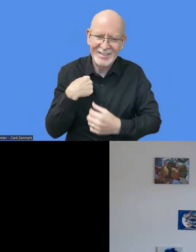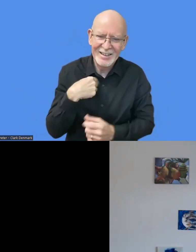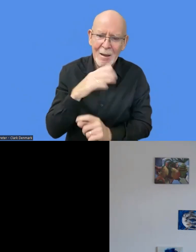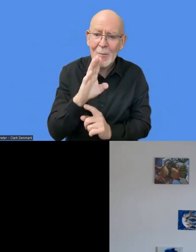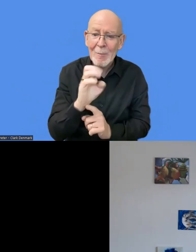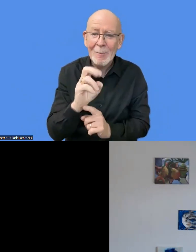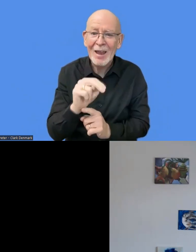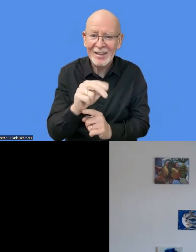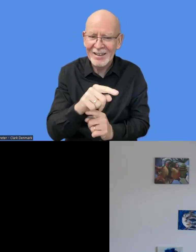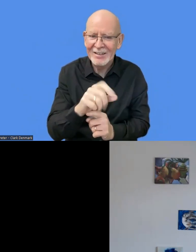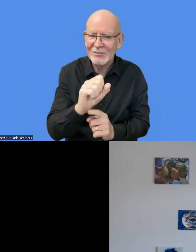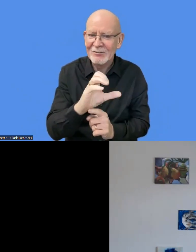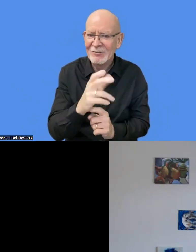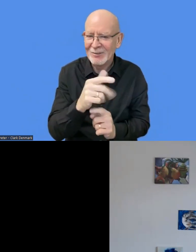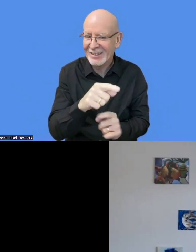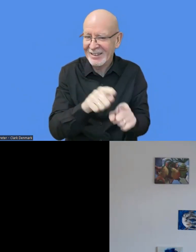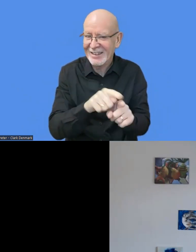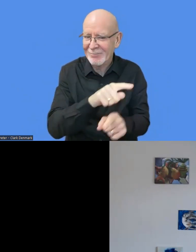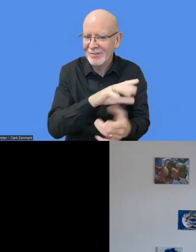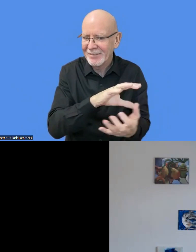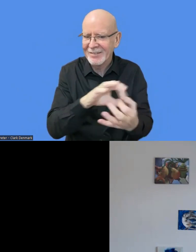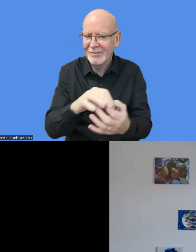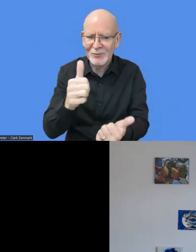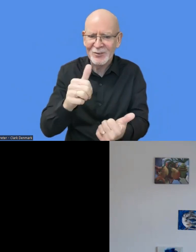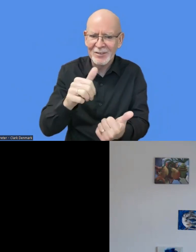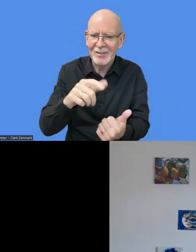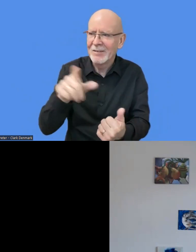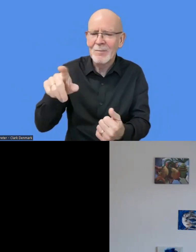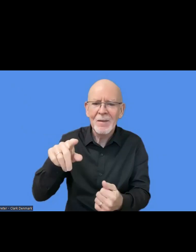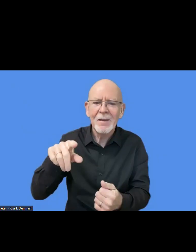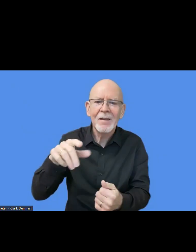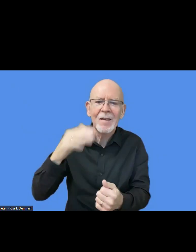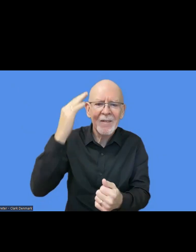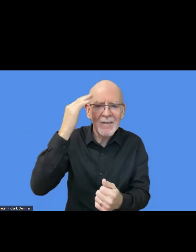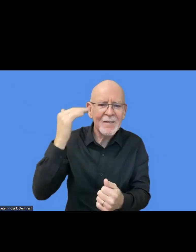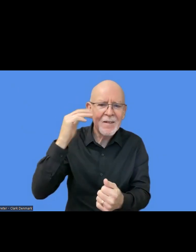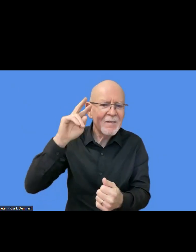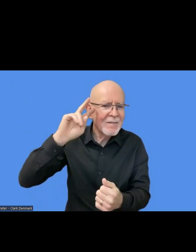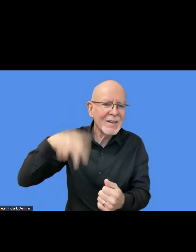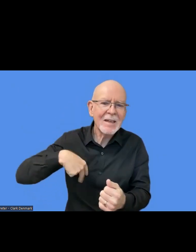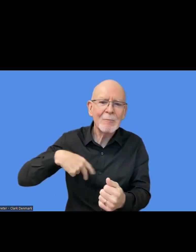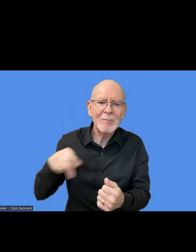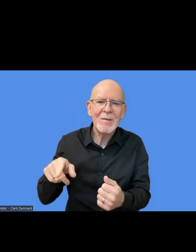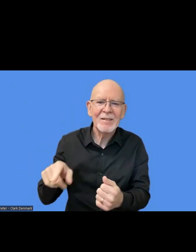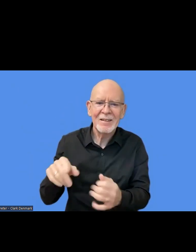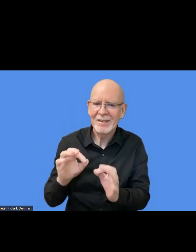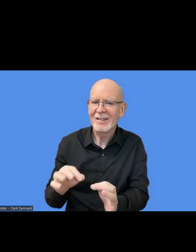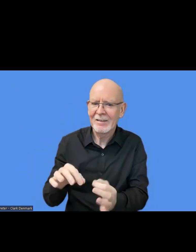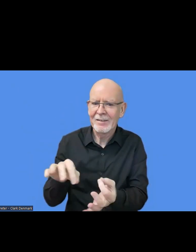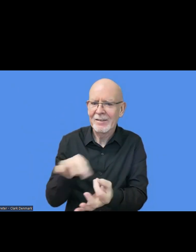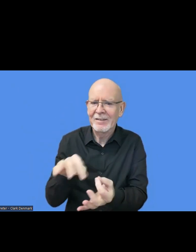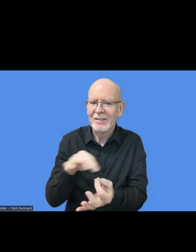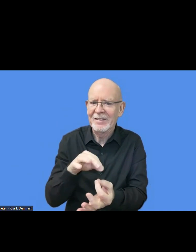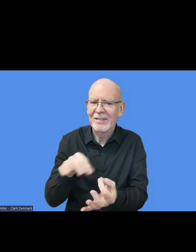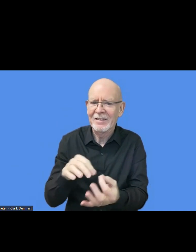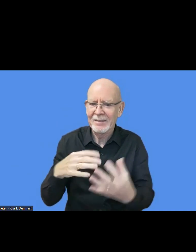uses, a nice green. But great. No, thanks, Neil. Thanks so much, and especially highlighting it's really a celebration, a